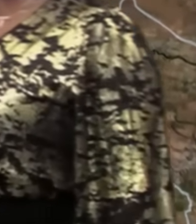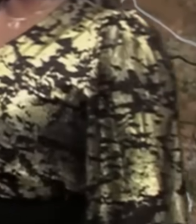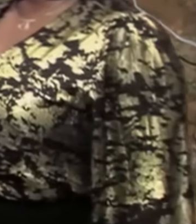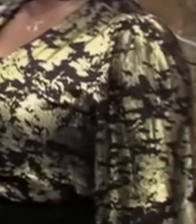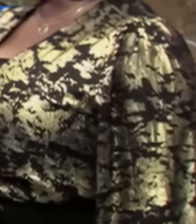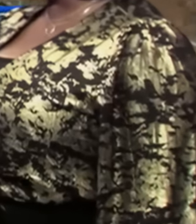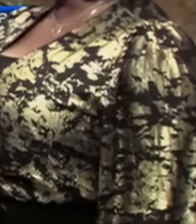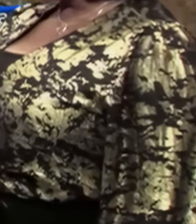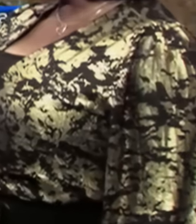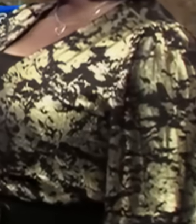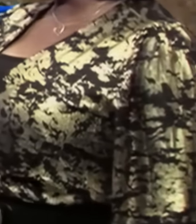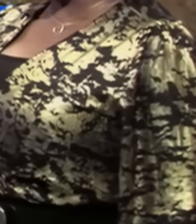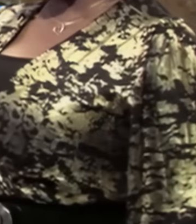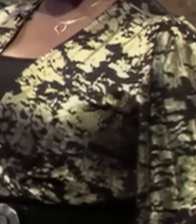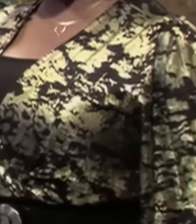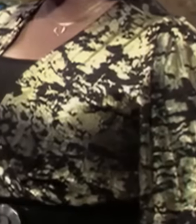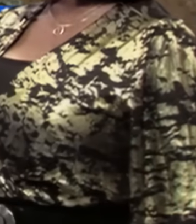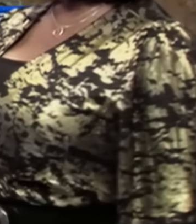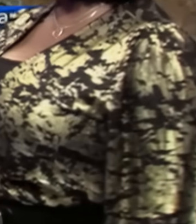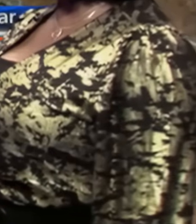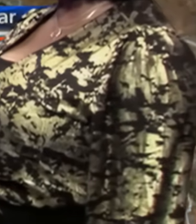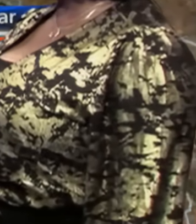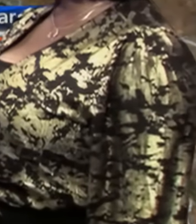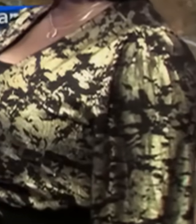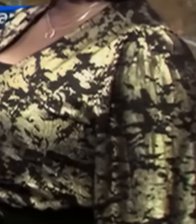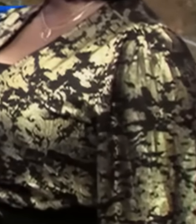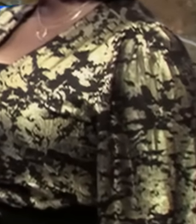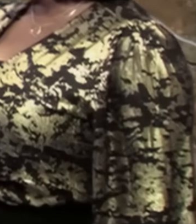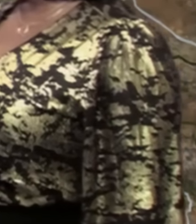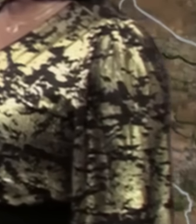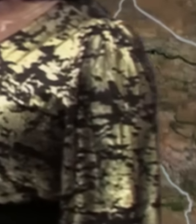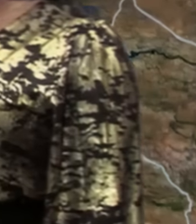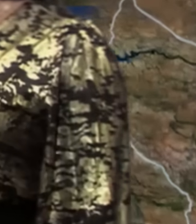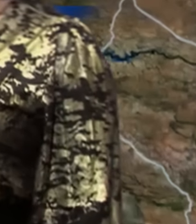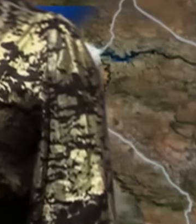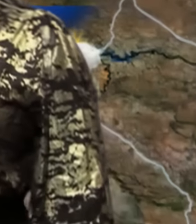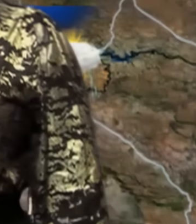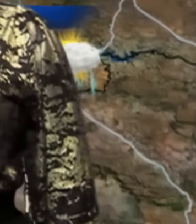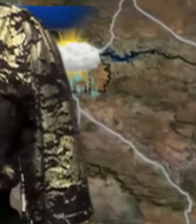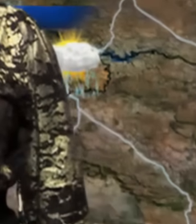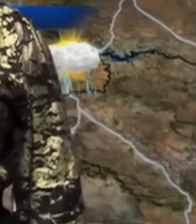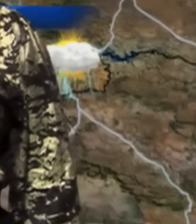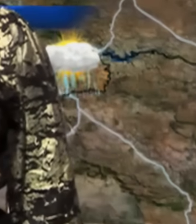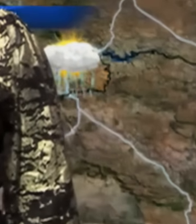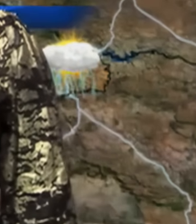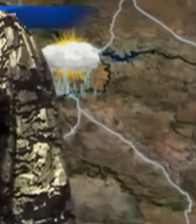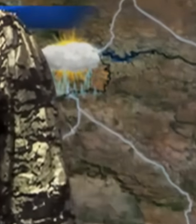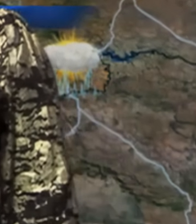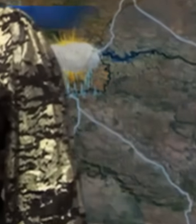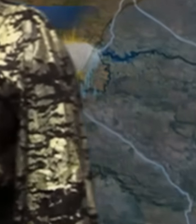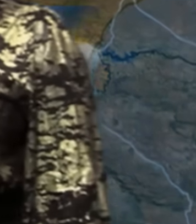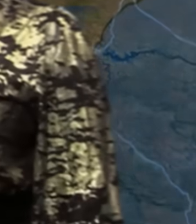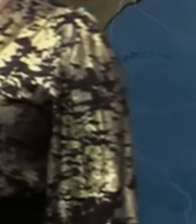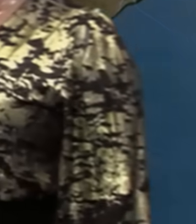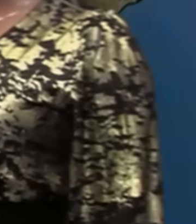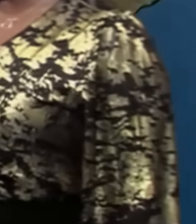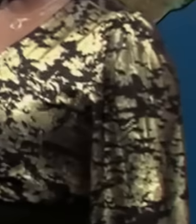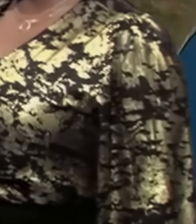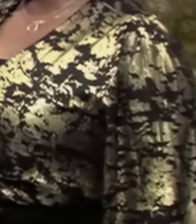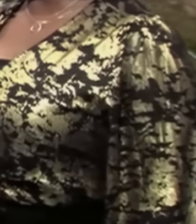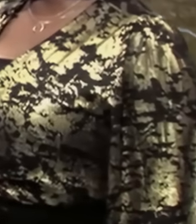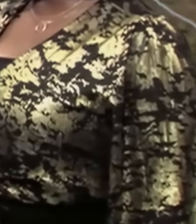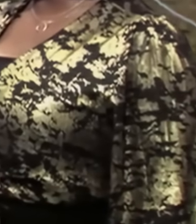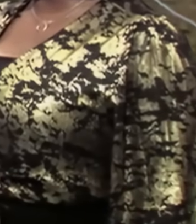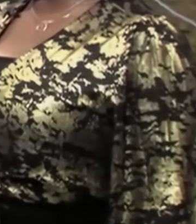ya Northern Cape go sasa go tla be go na le mosarasarane Kurumane ka tše 25 Upington le gona go ne mosarasarane ka tše 26